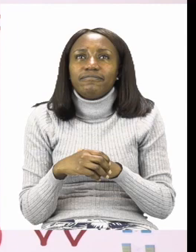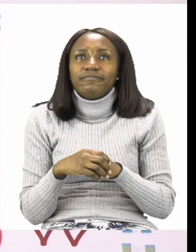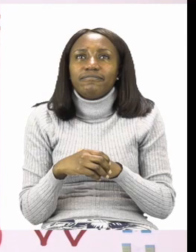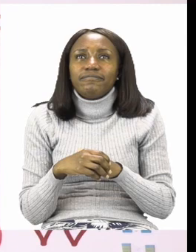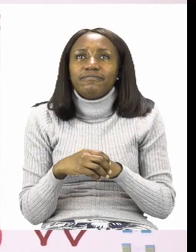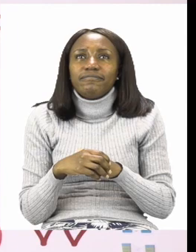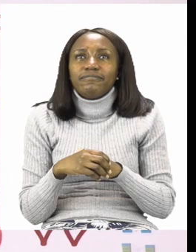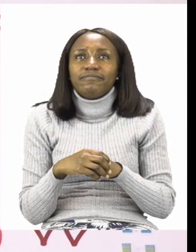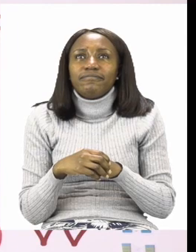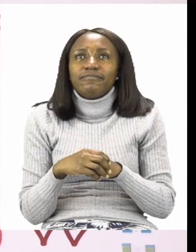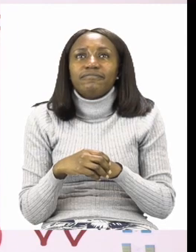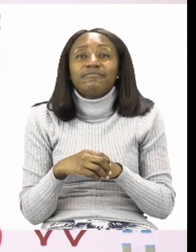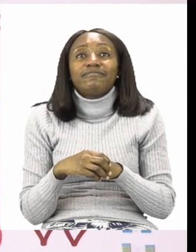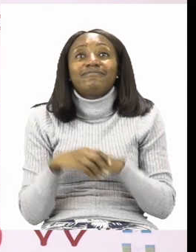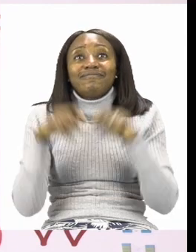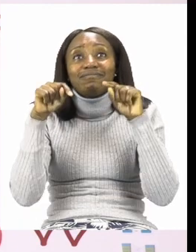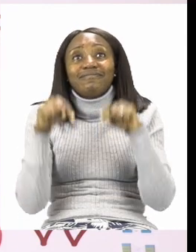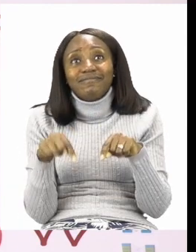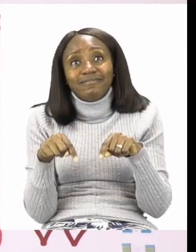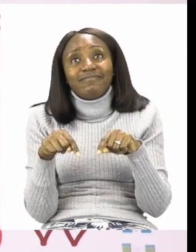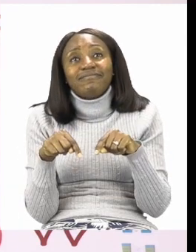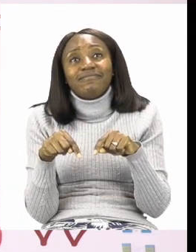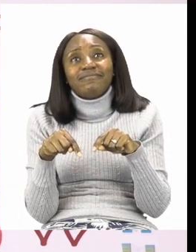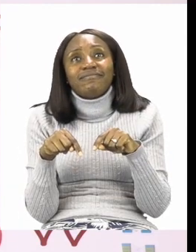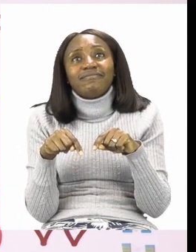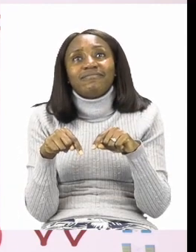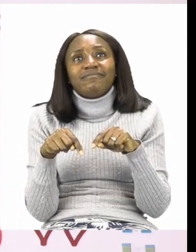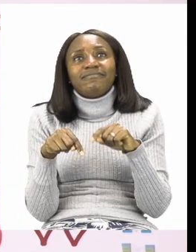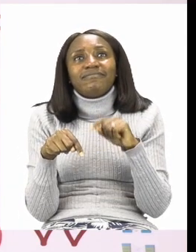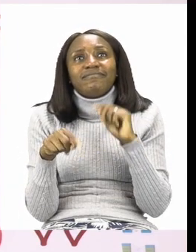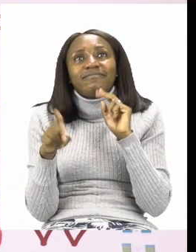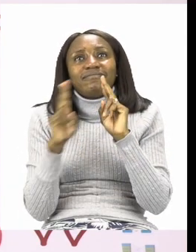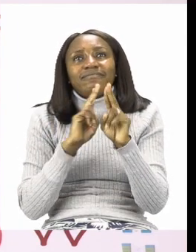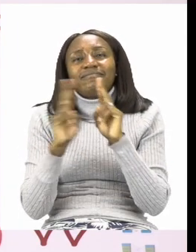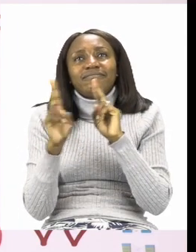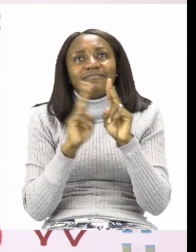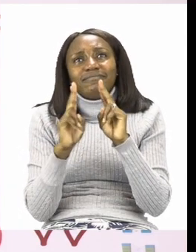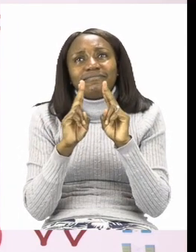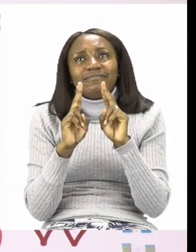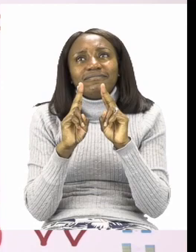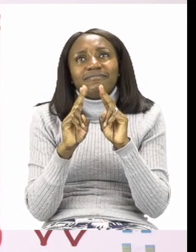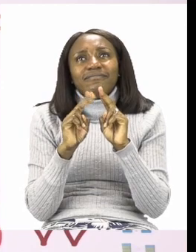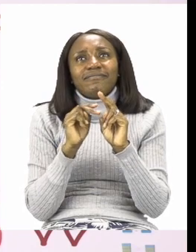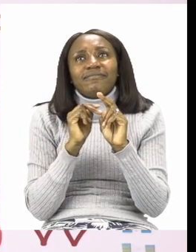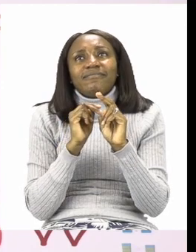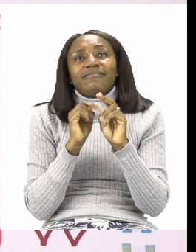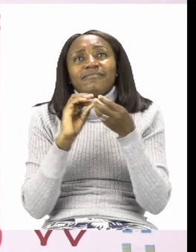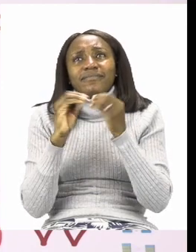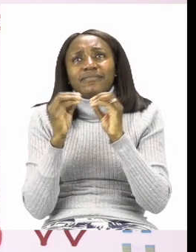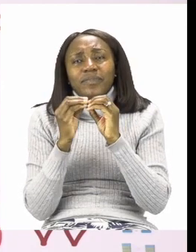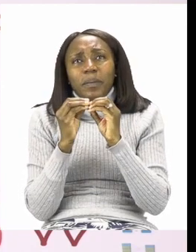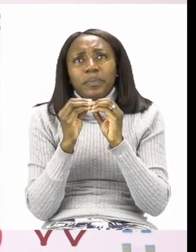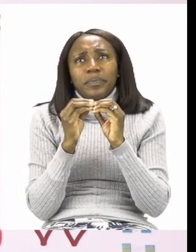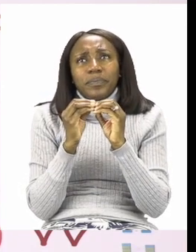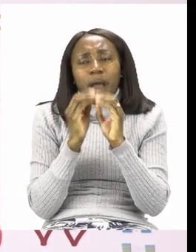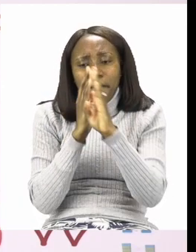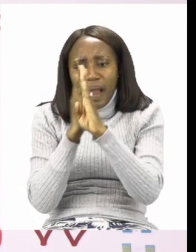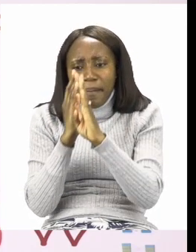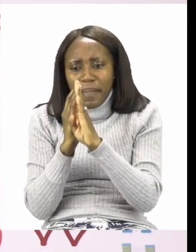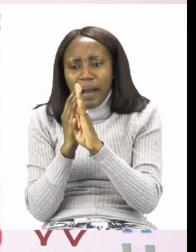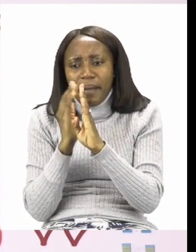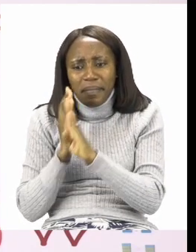In this lesson, grade 2s, we are going to talk about ordering and comparing.